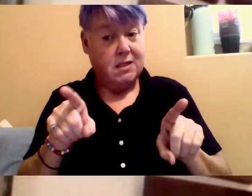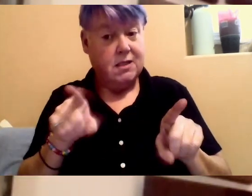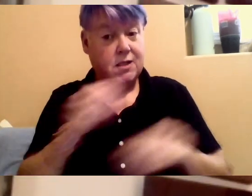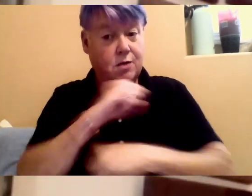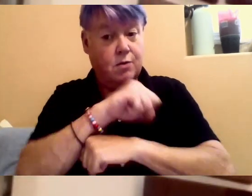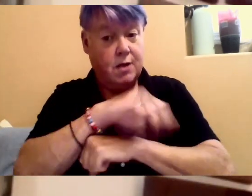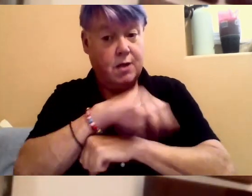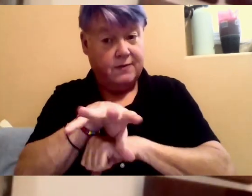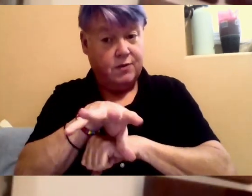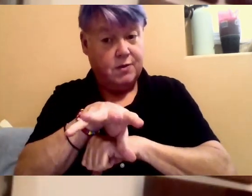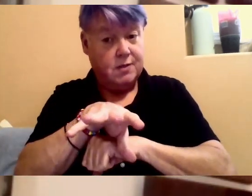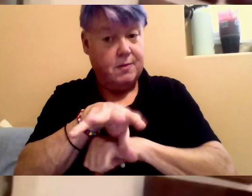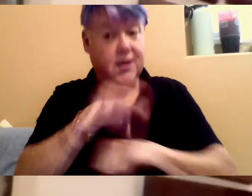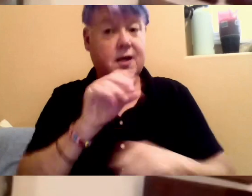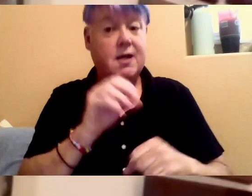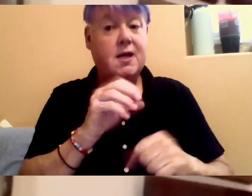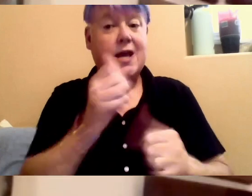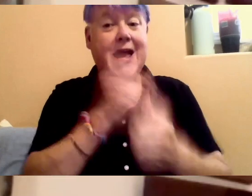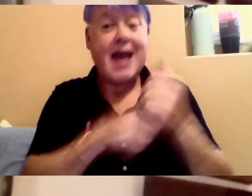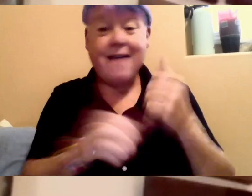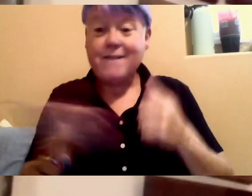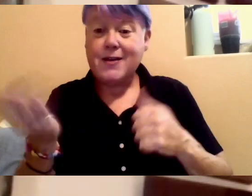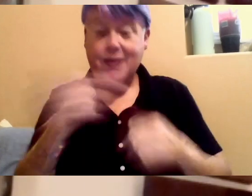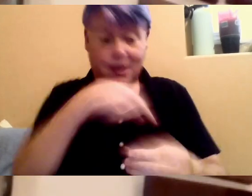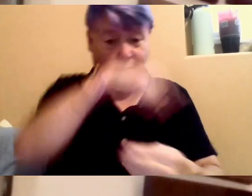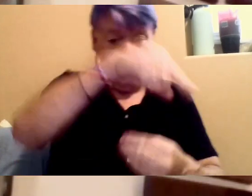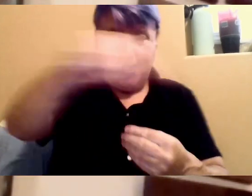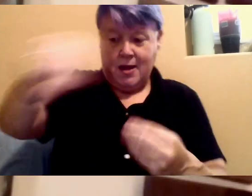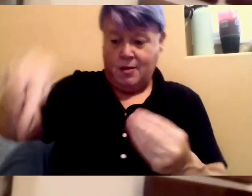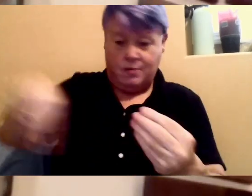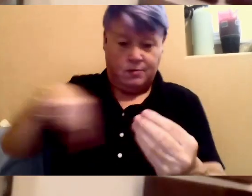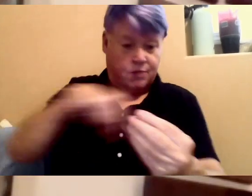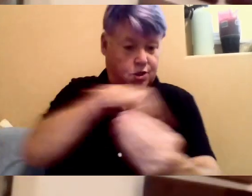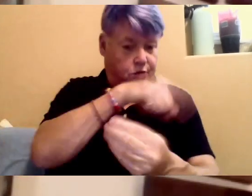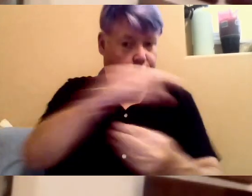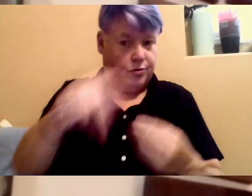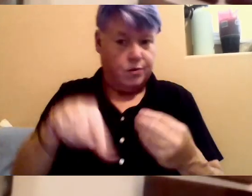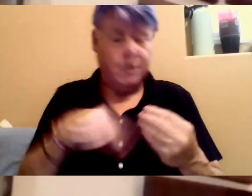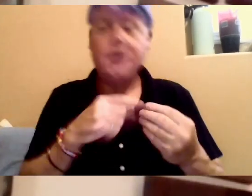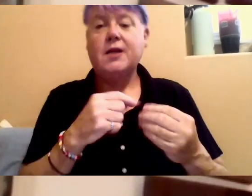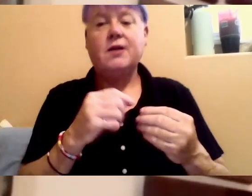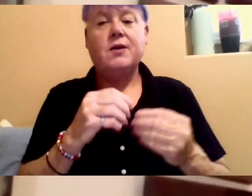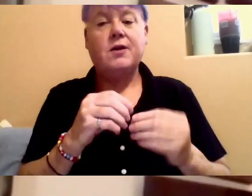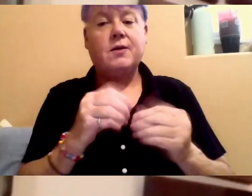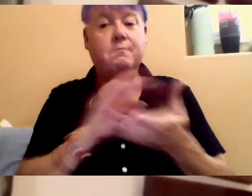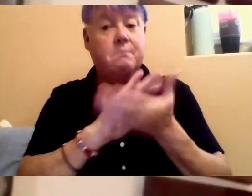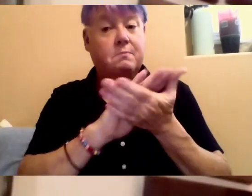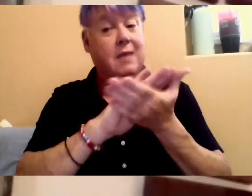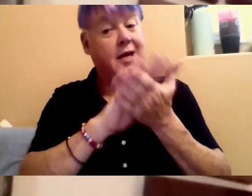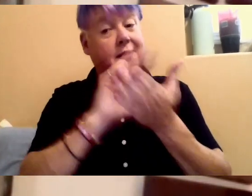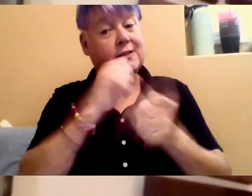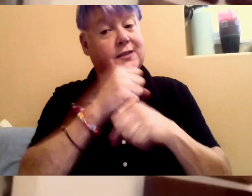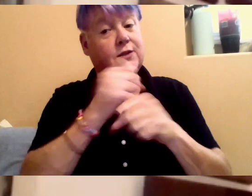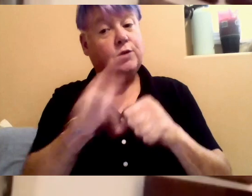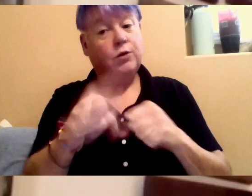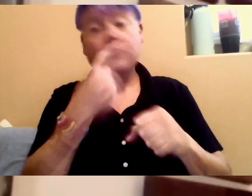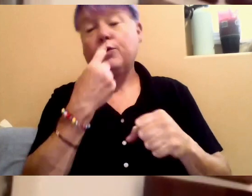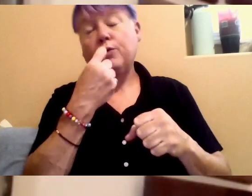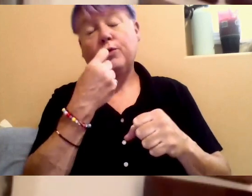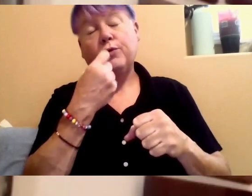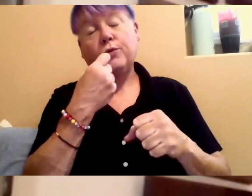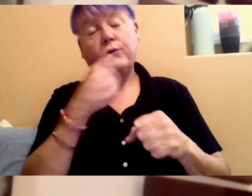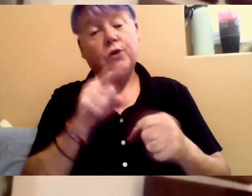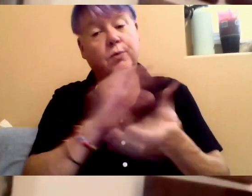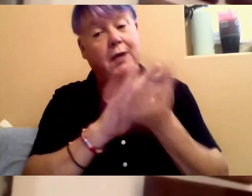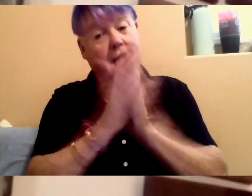influenced by everything around you, and it goes to form who you become.